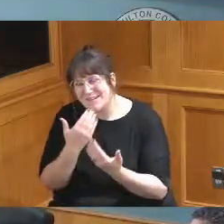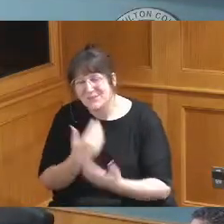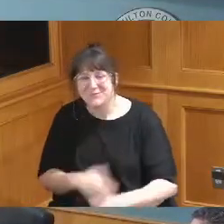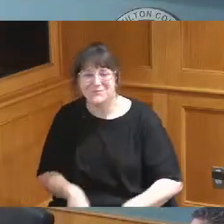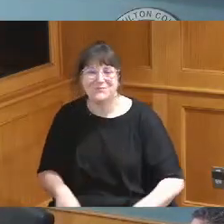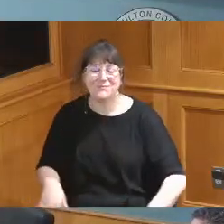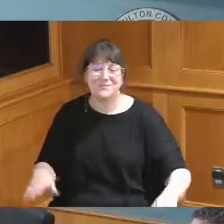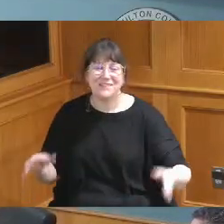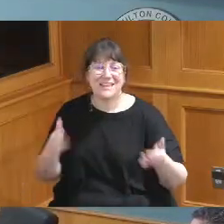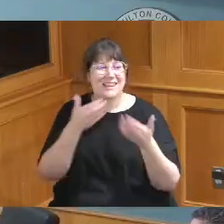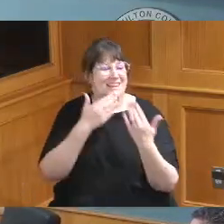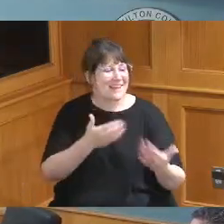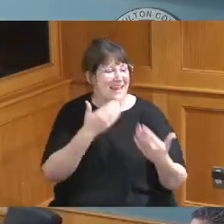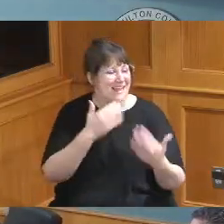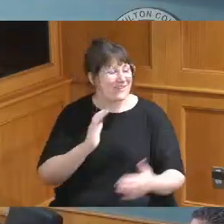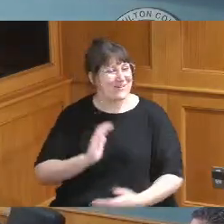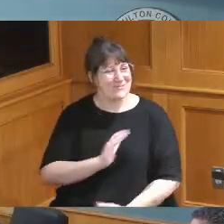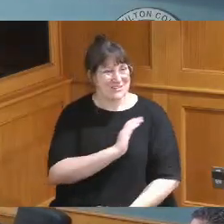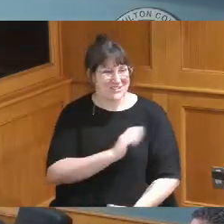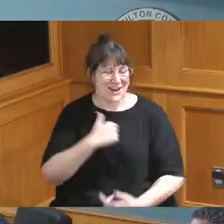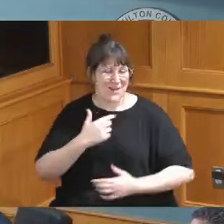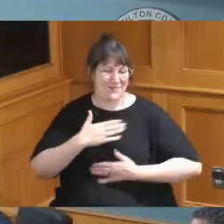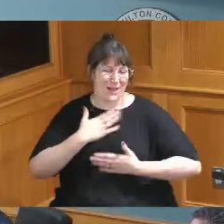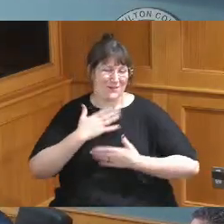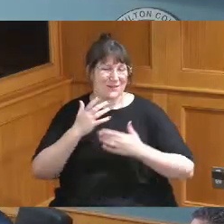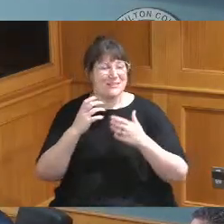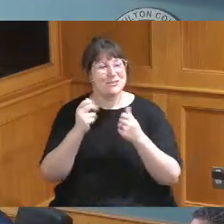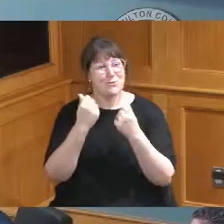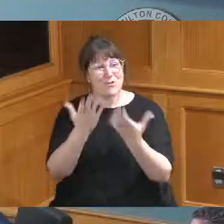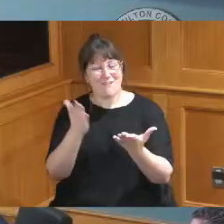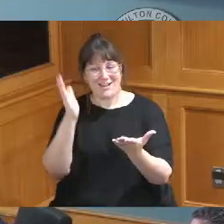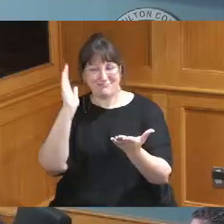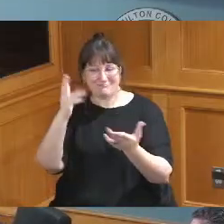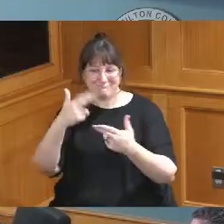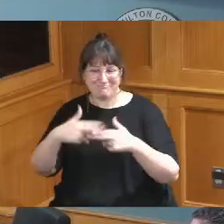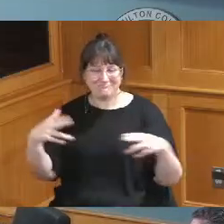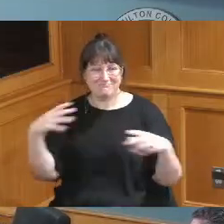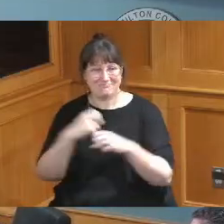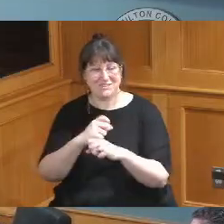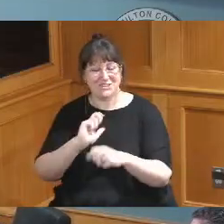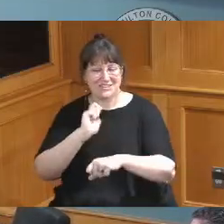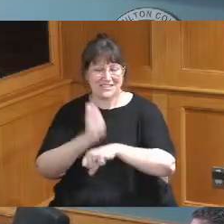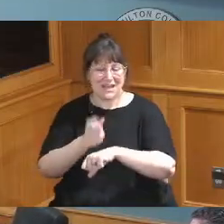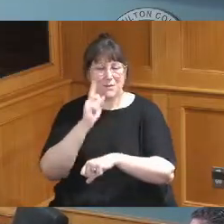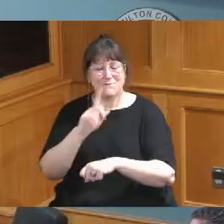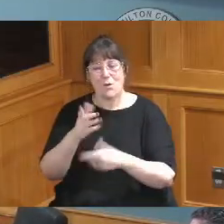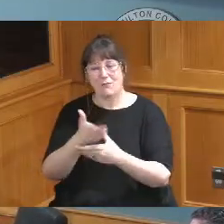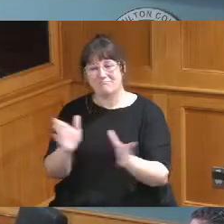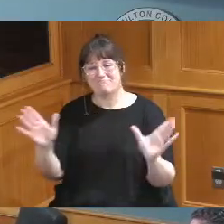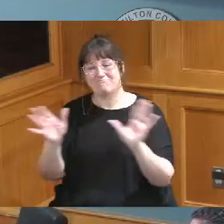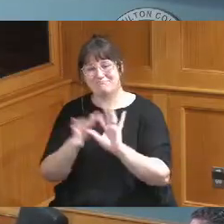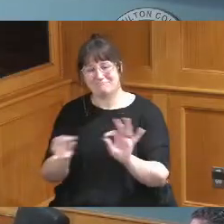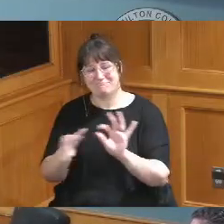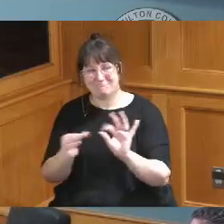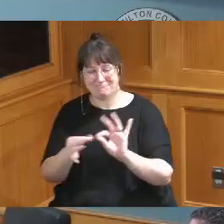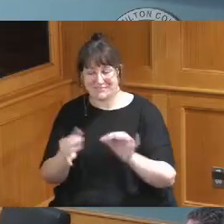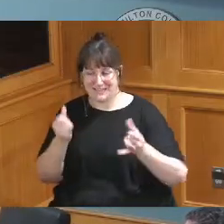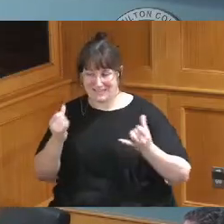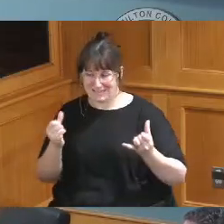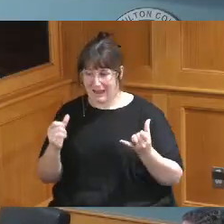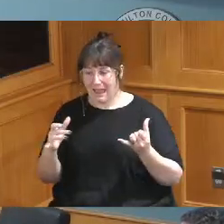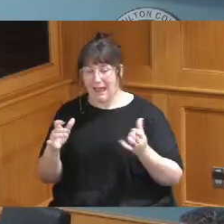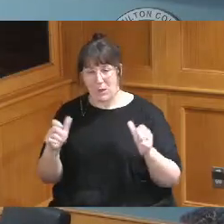Thank you, Commissioner. I'm happy to provide a brief presentation this morning just to set the stage for public comments today around